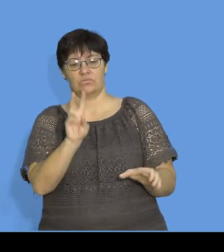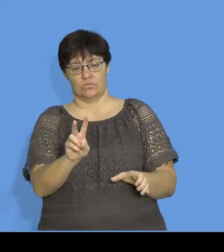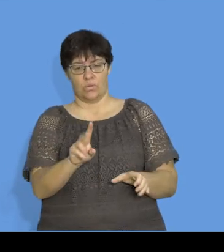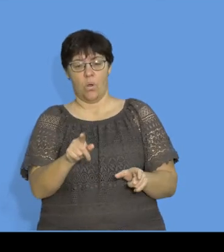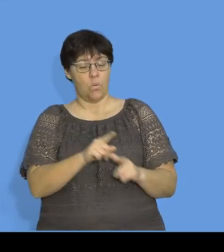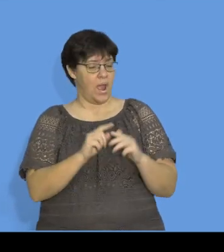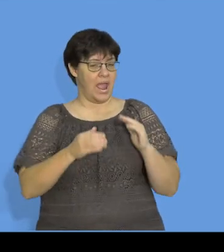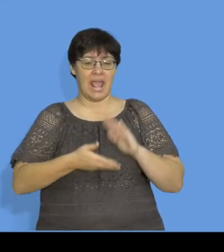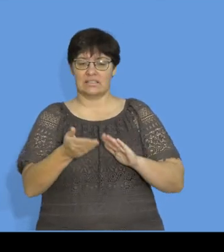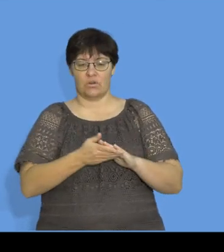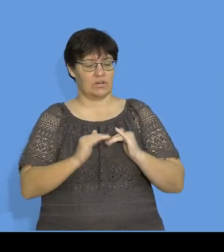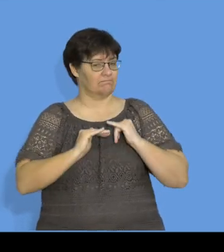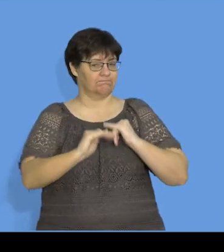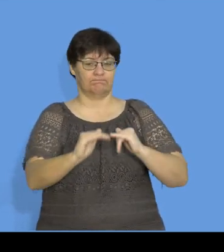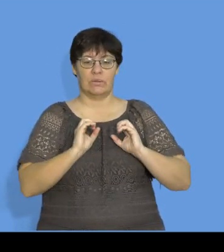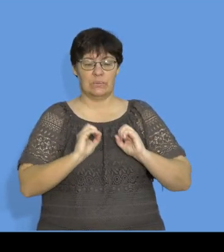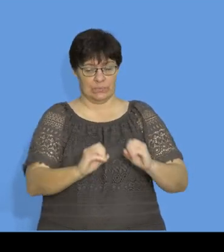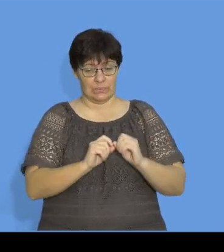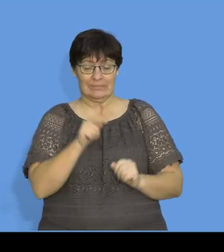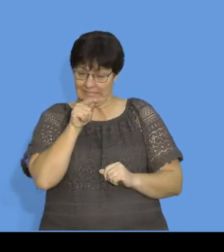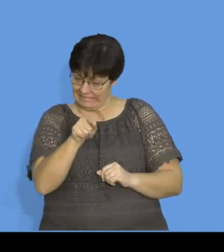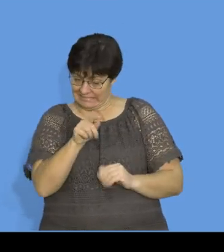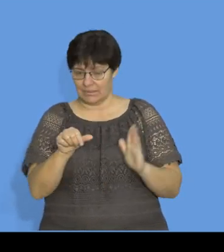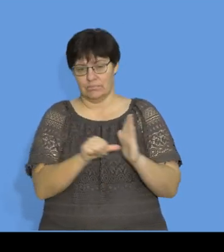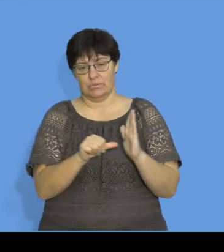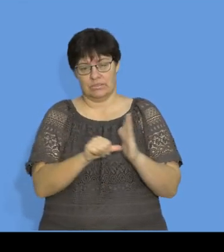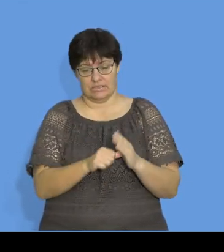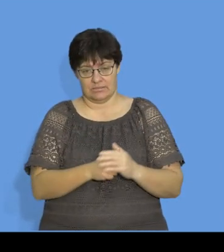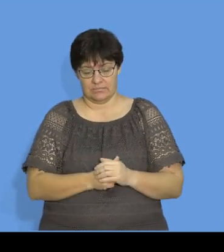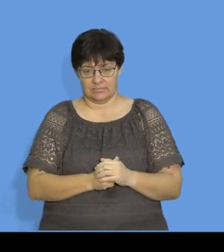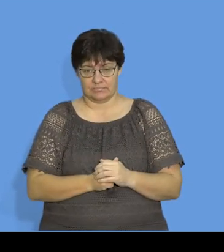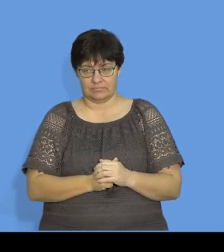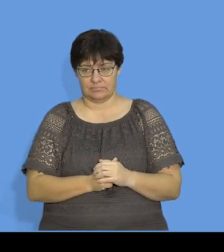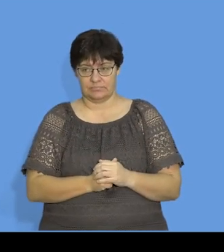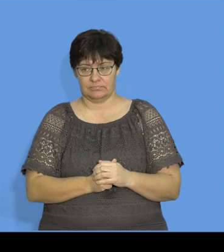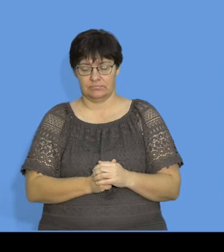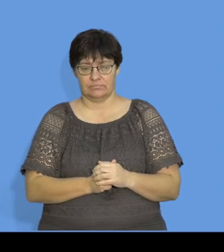parts. Okay? Very, very, very important here.